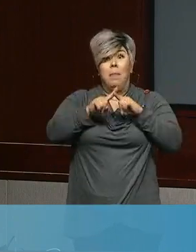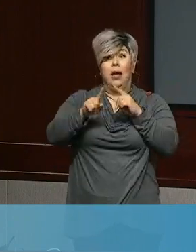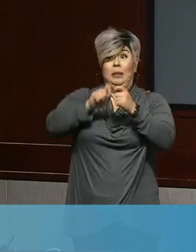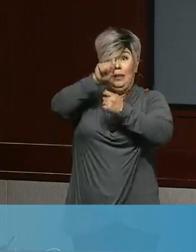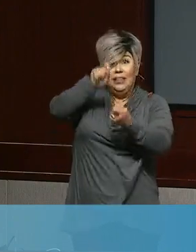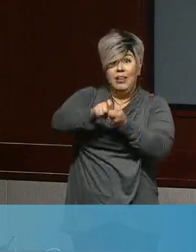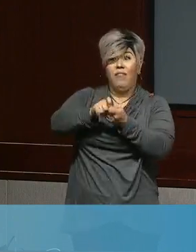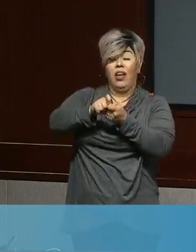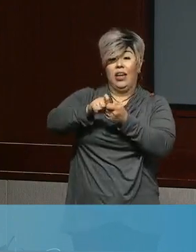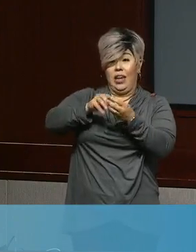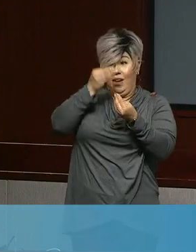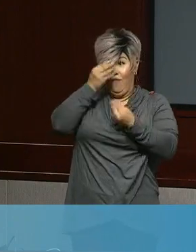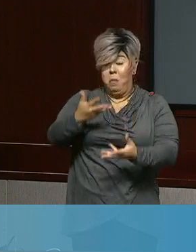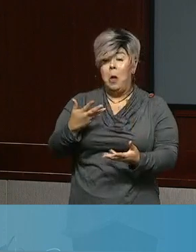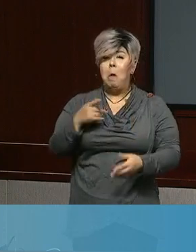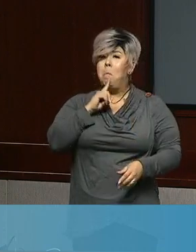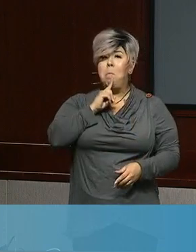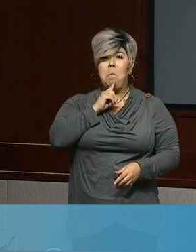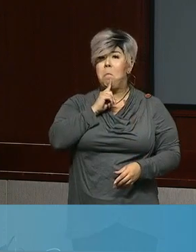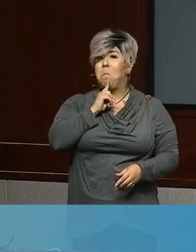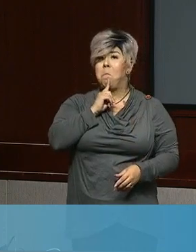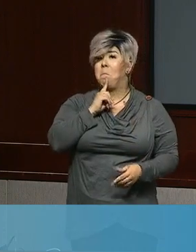done.